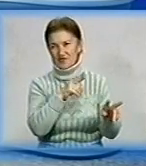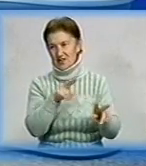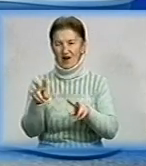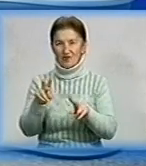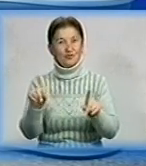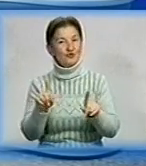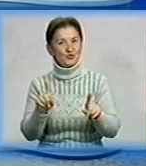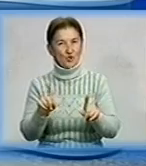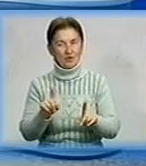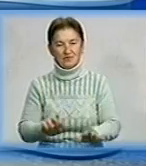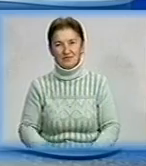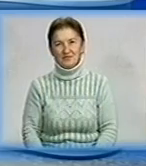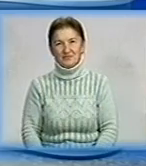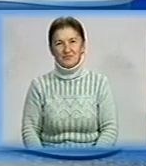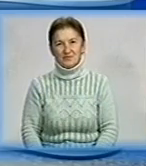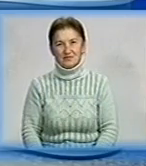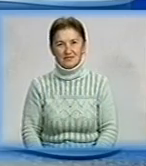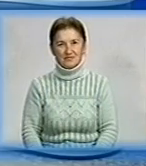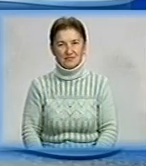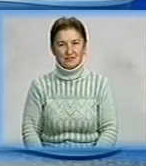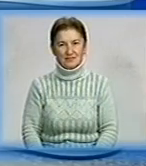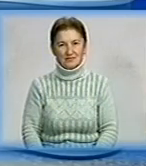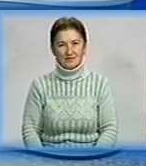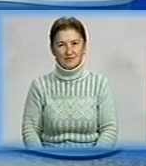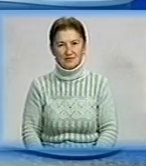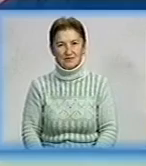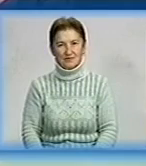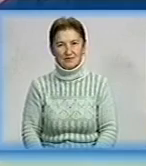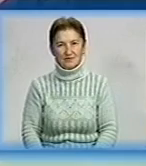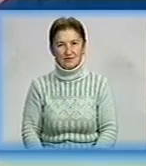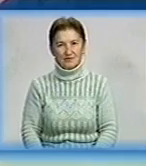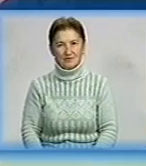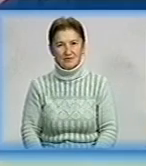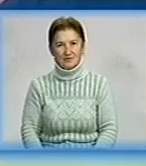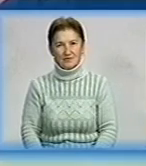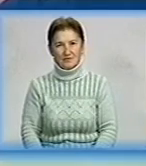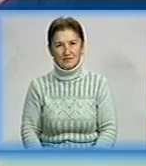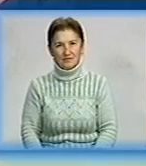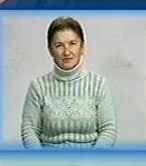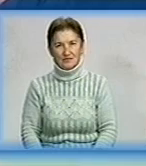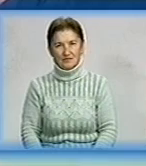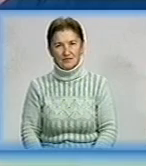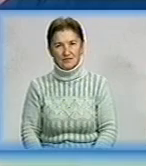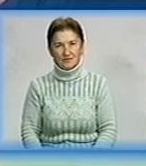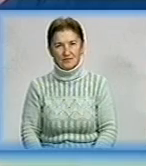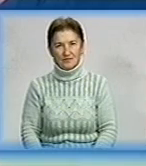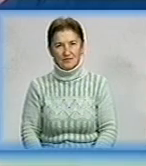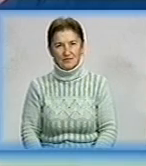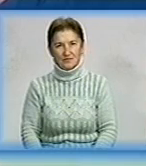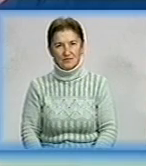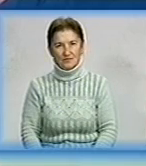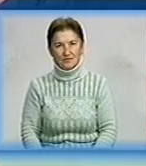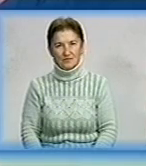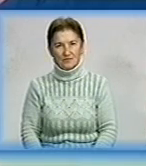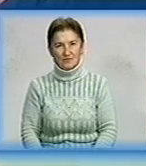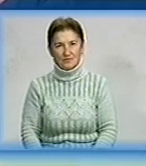impression, what do you think? Right. So What would you I tell think us? that first impression I always say is first people, because when you